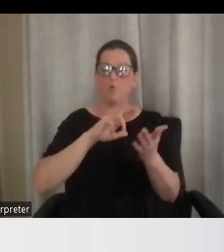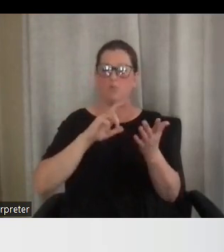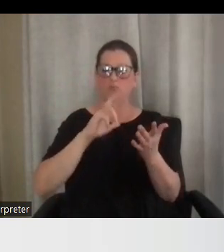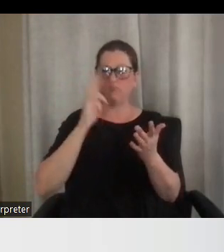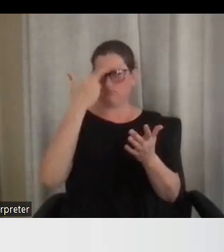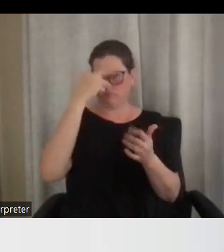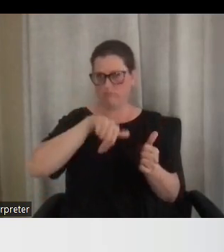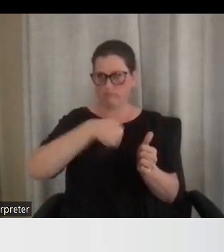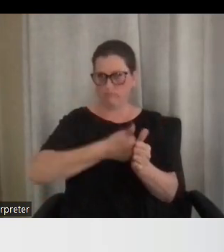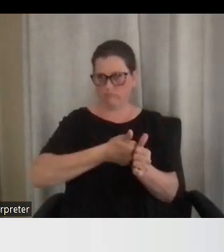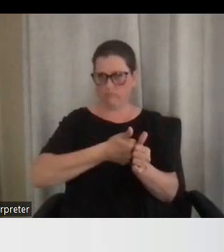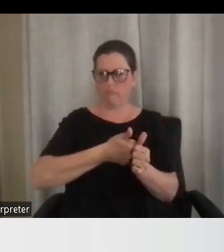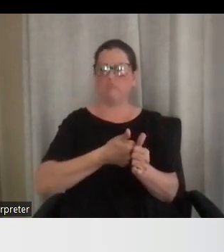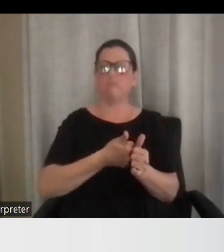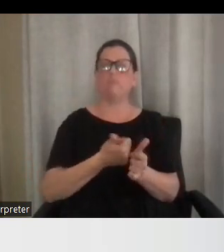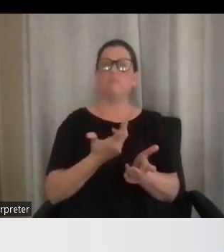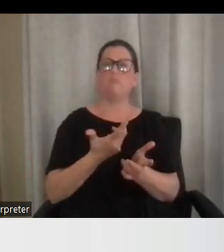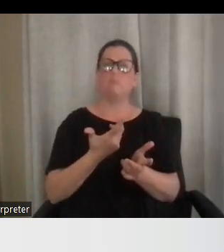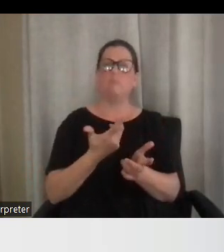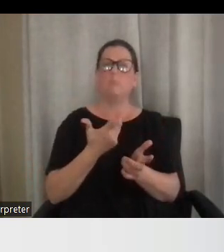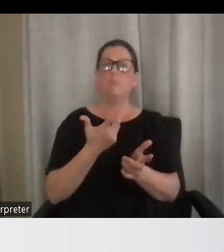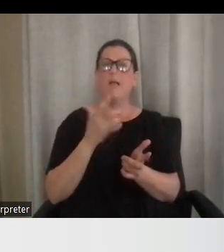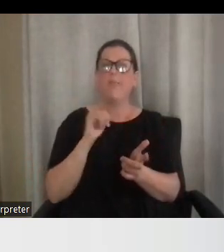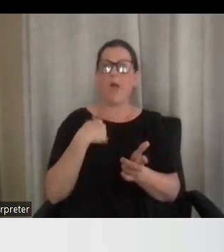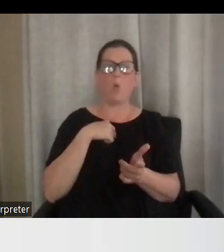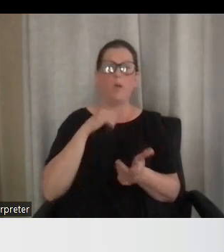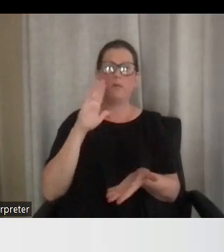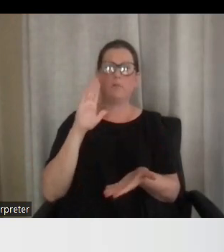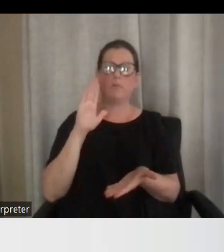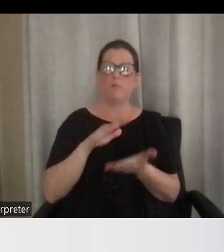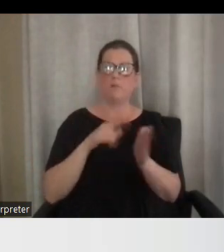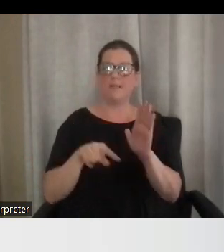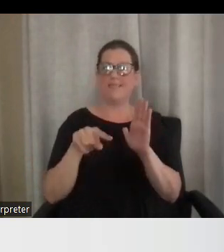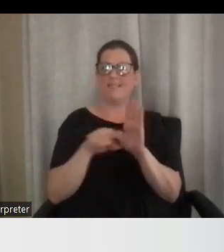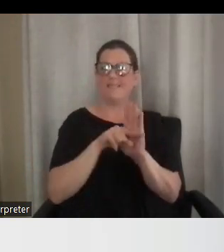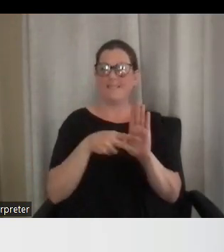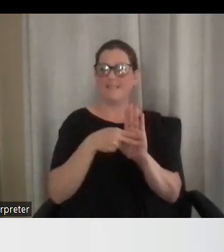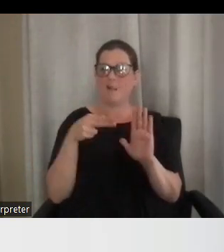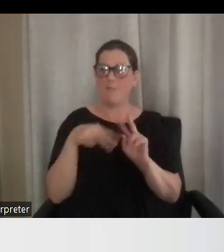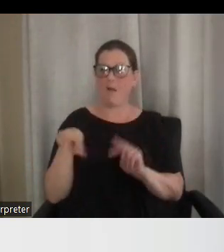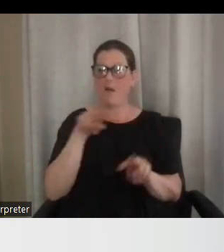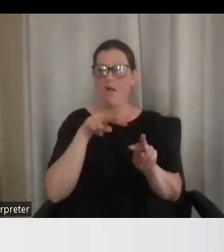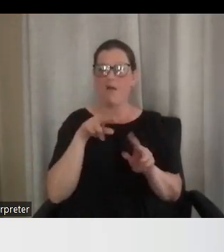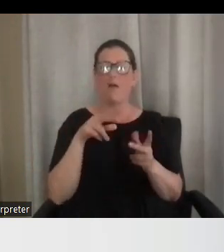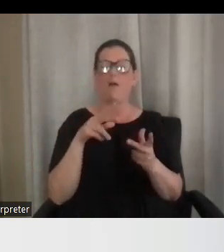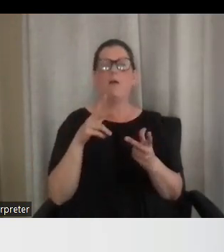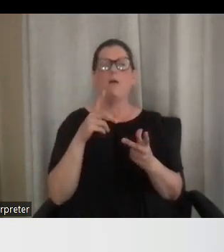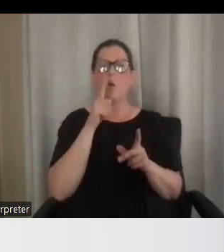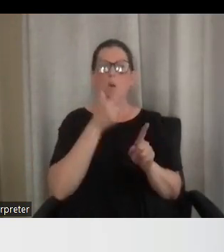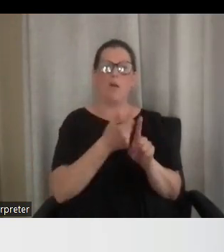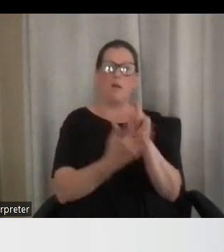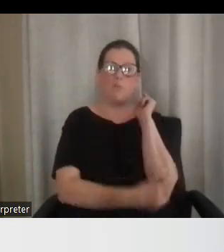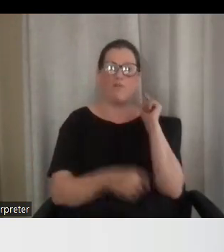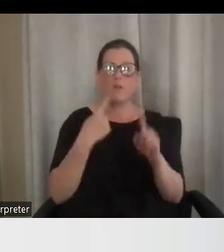contexts. And by doing this, we aim to reduce stigma for those who are experiencing poverty, as well as stigma